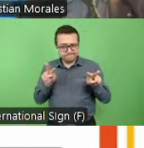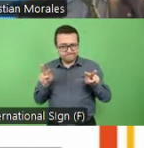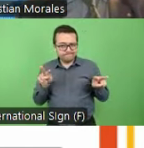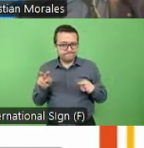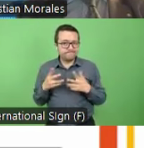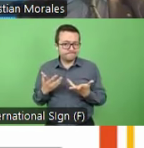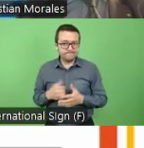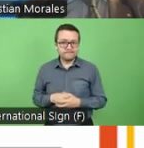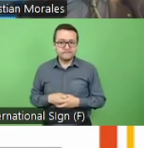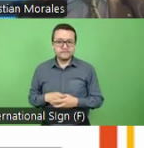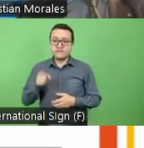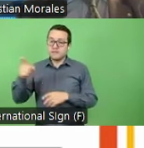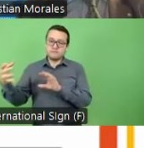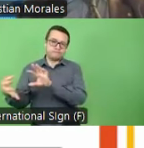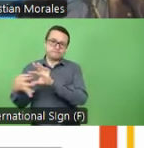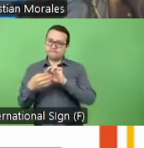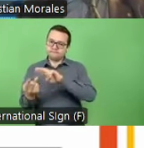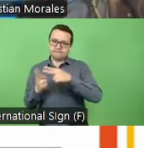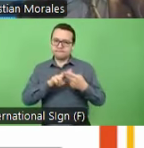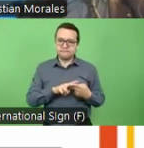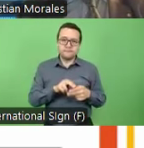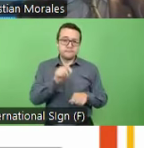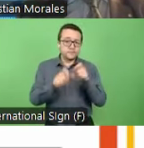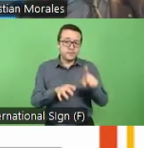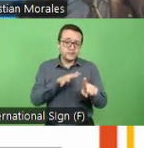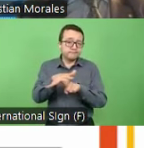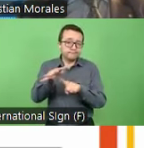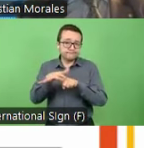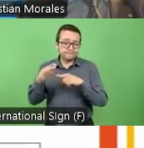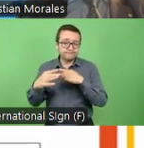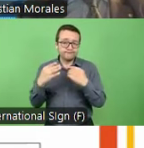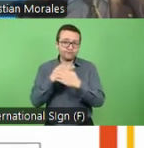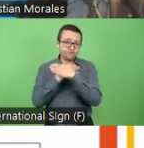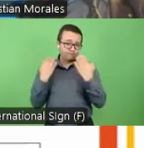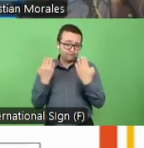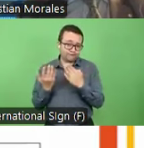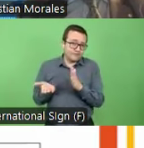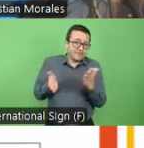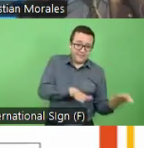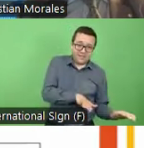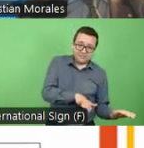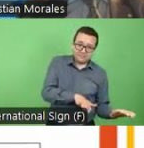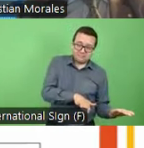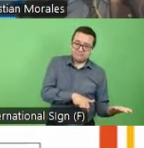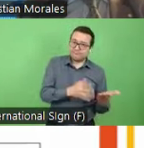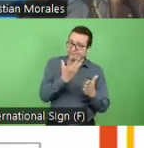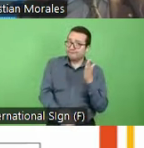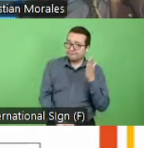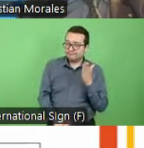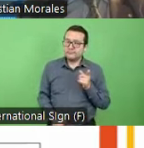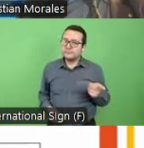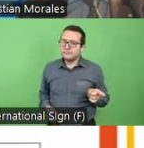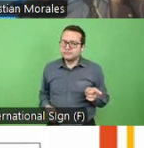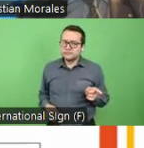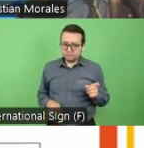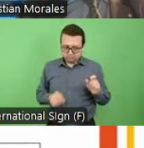we have a con la high mortalidad, correlation with the especialmente con la mortality, mortalidad and evitable. especially with the avoidable mortality. Incluso cuando And even analizamos las when we